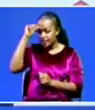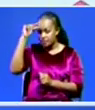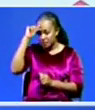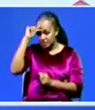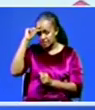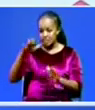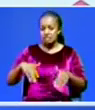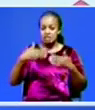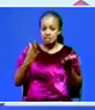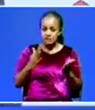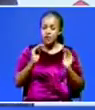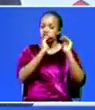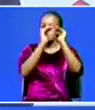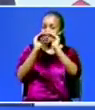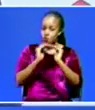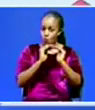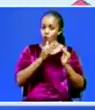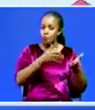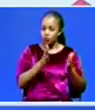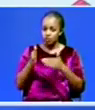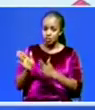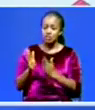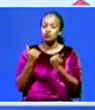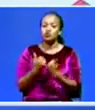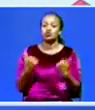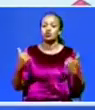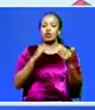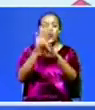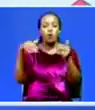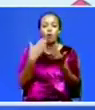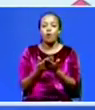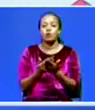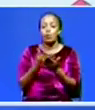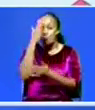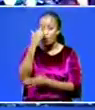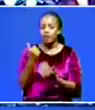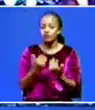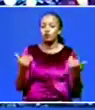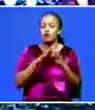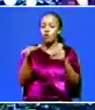kids, because all kids are the same, irrespective of the circumstances